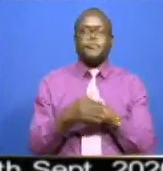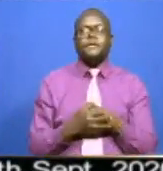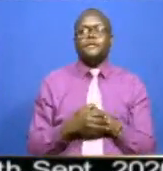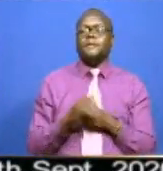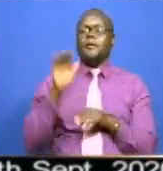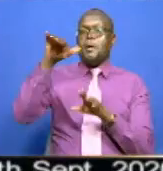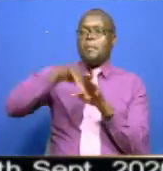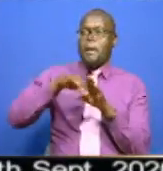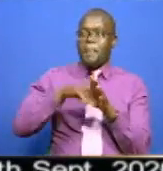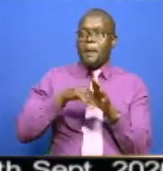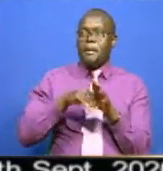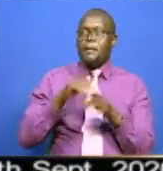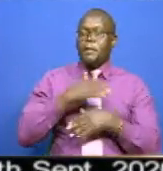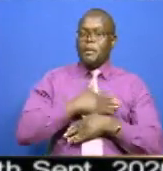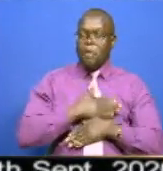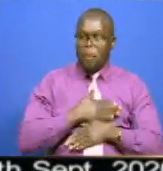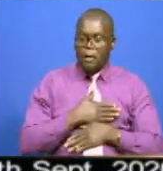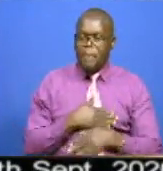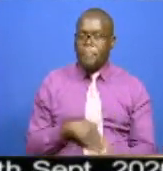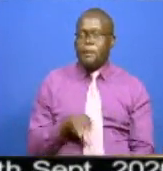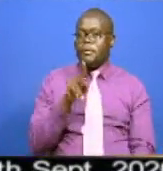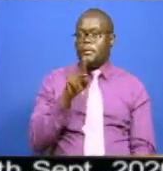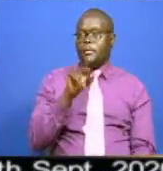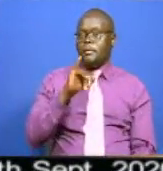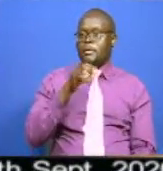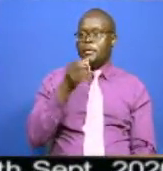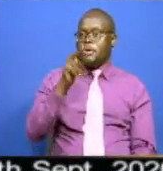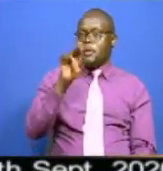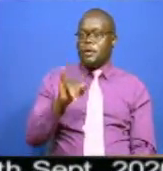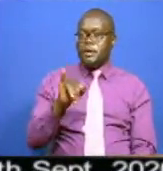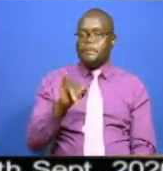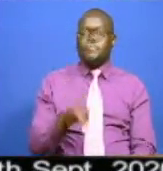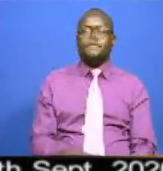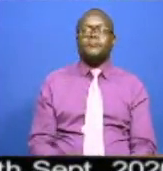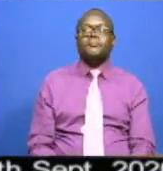Member, Honorable Kioni, member for Daragwa.